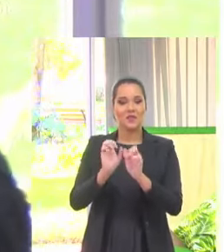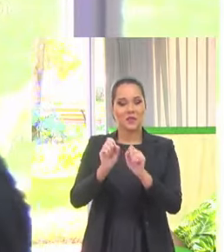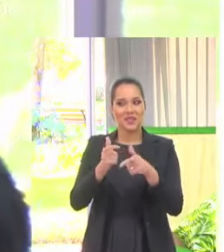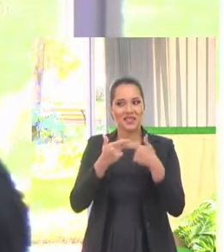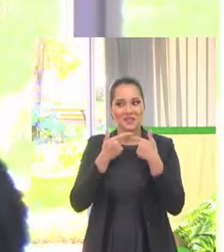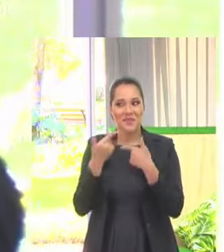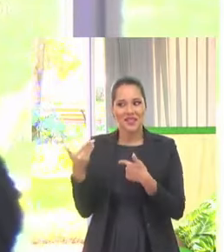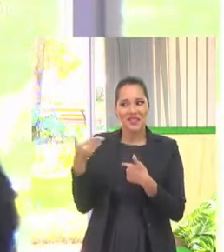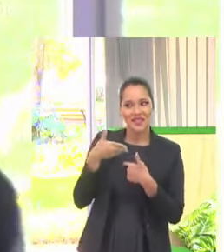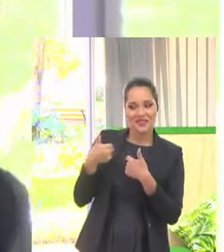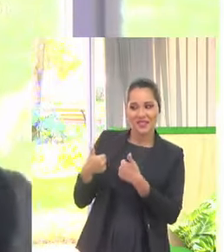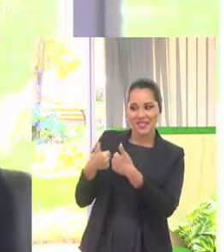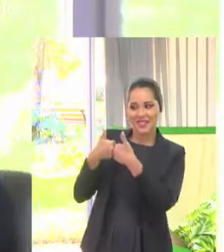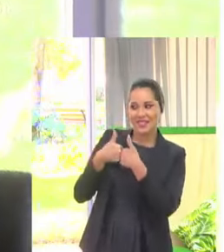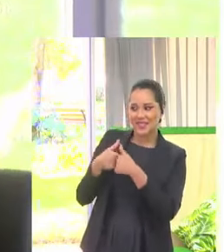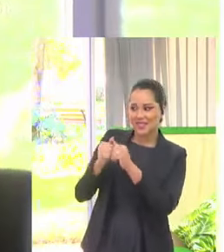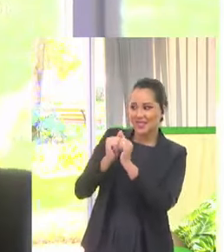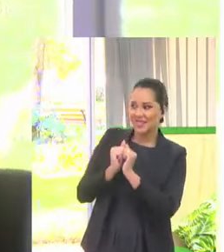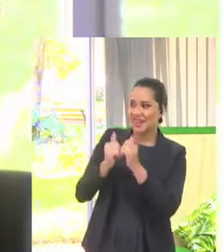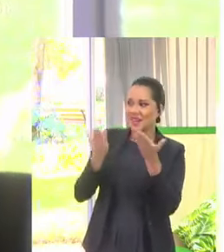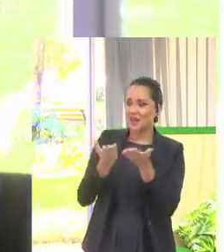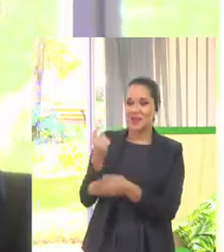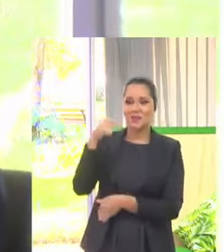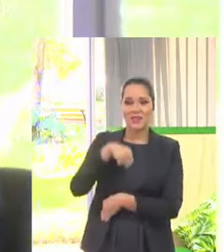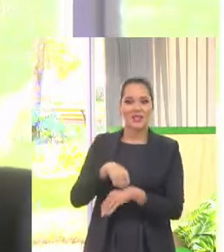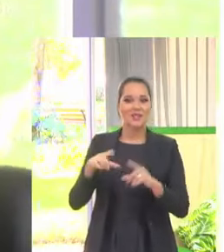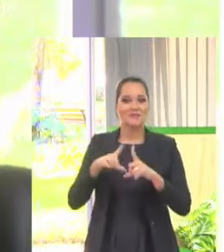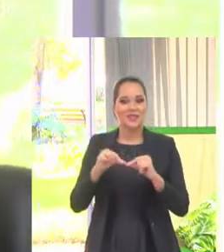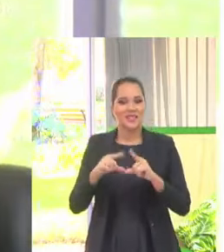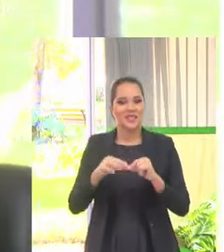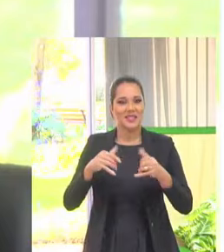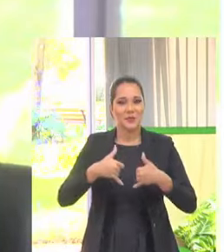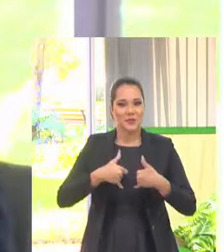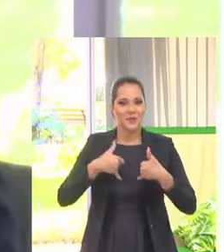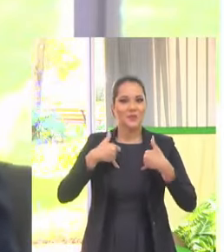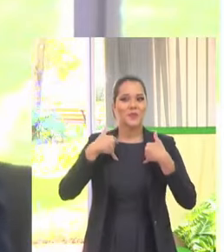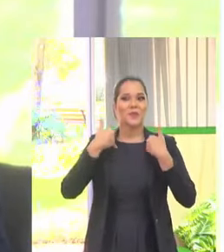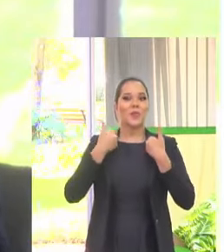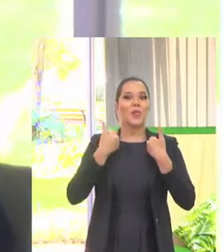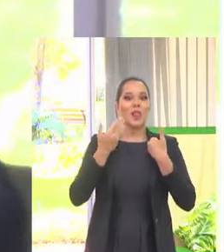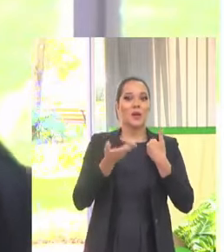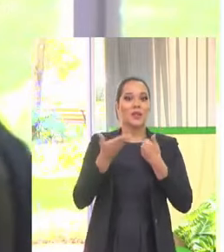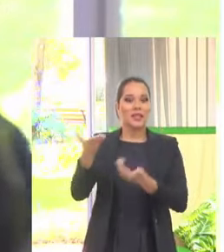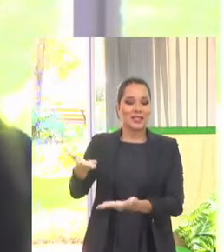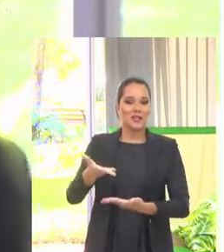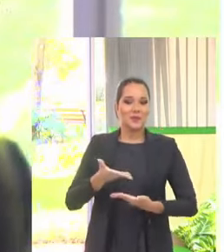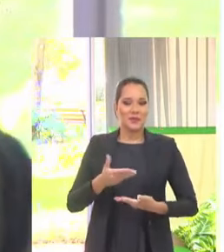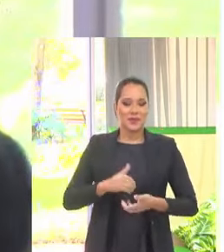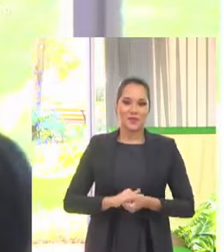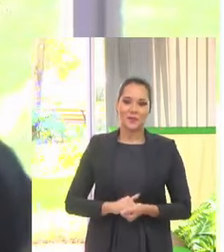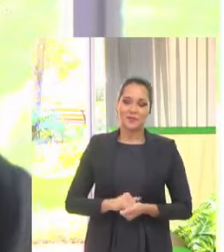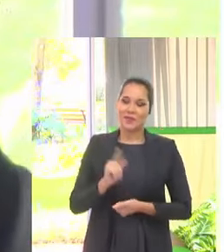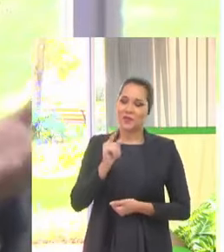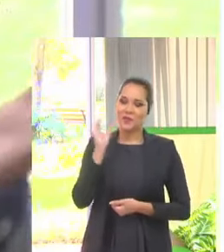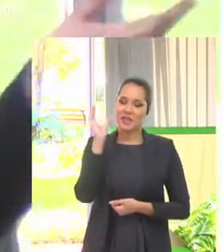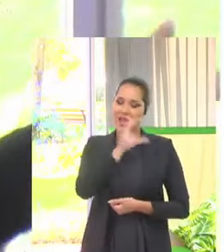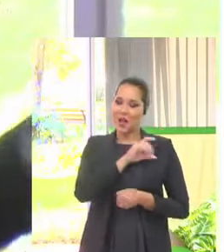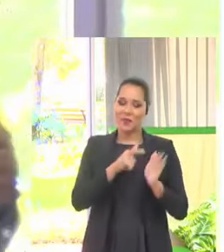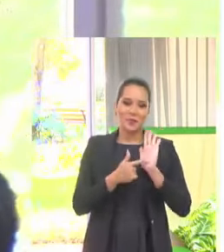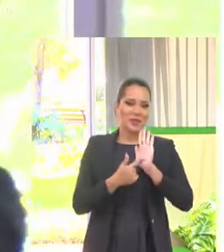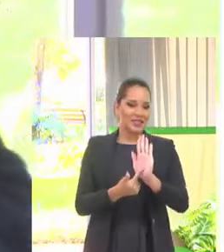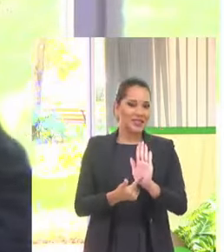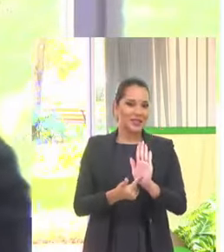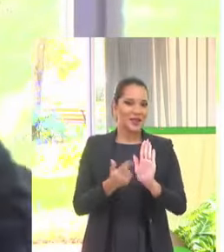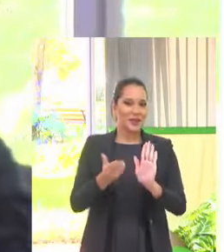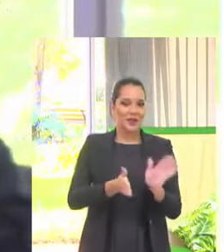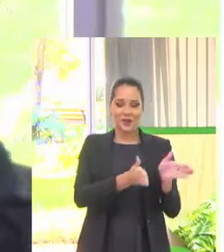reached Belém, and now we are in Brazil, and we are really honored for you to host us. So I'll just do a quick presentation, and then I'll pass the